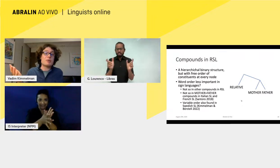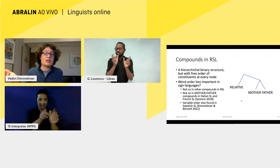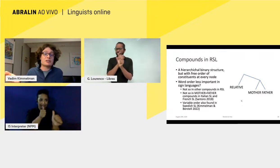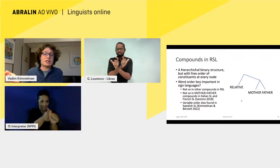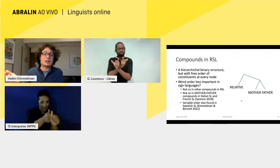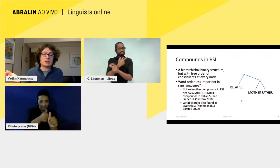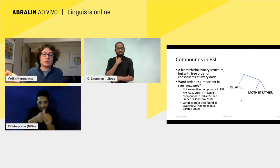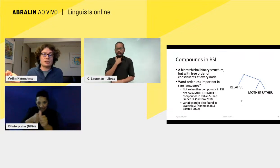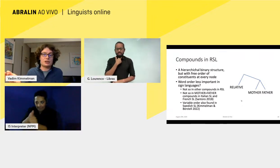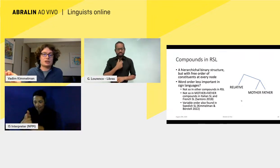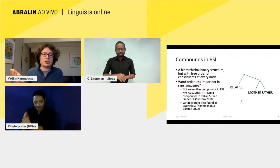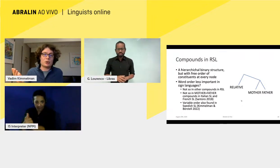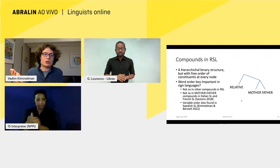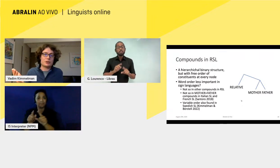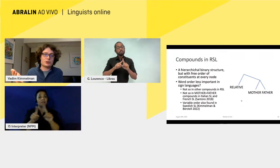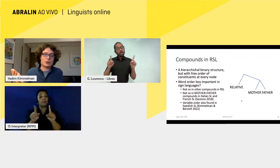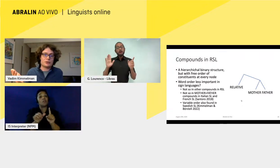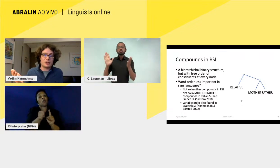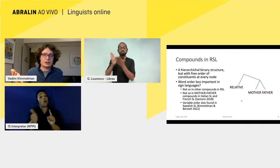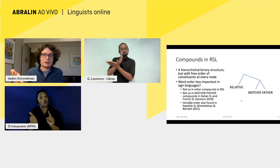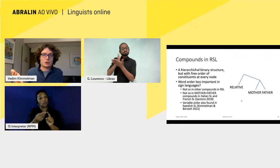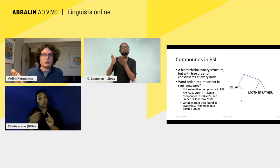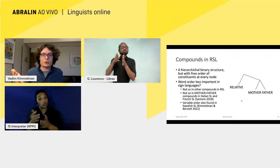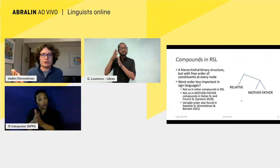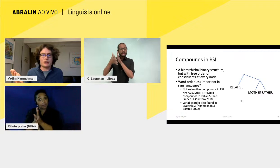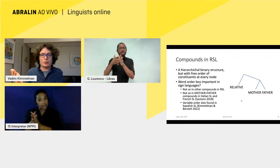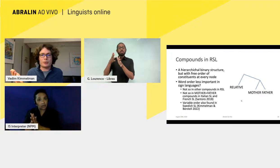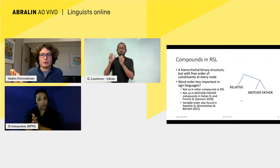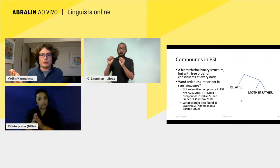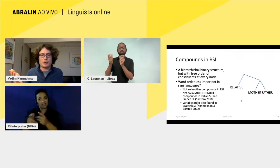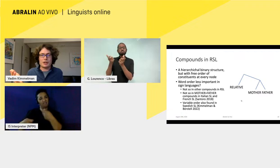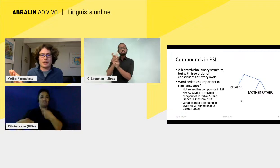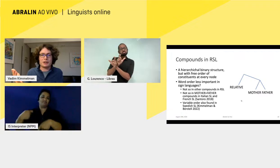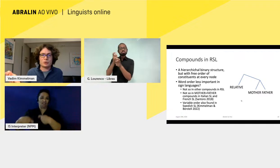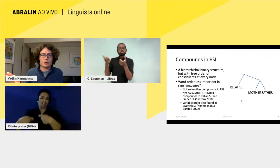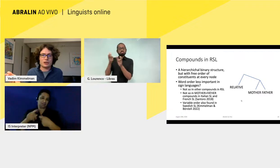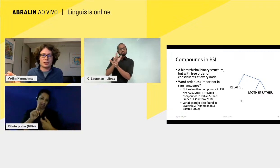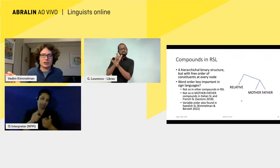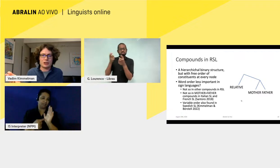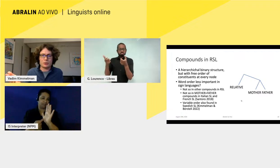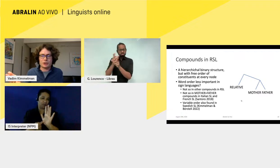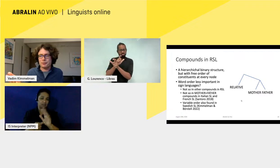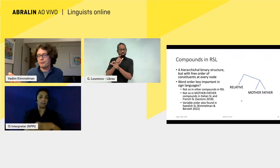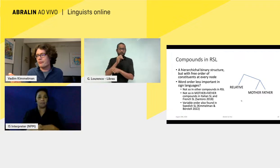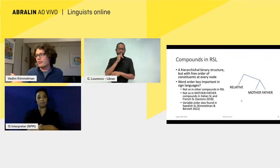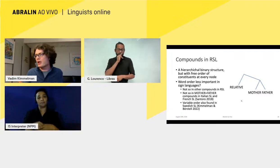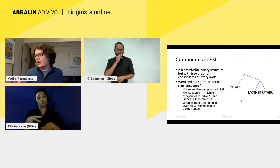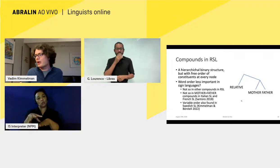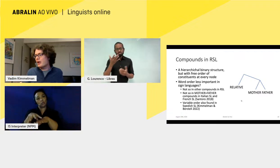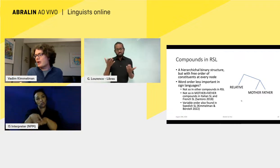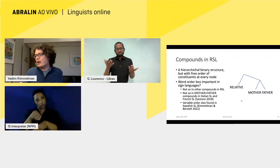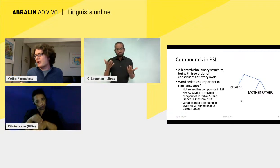While in some other sign languages, the order is not fixed. So, for example, in Swedish Sign Language.